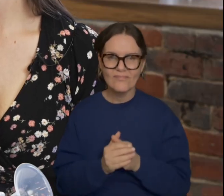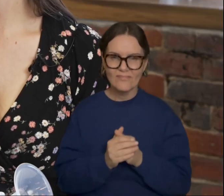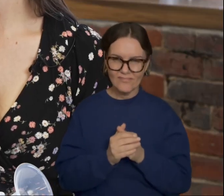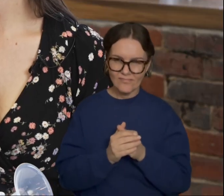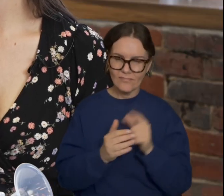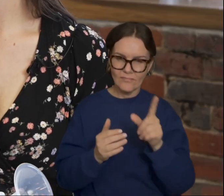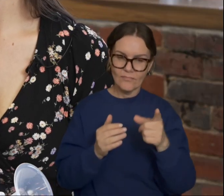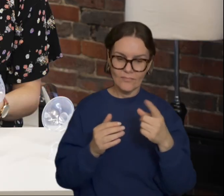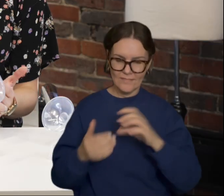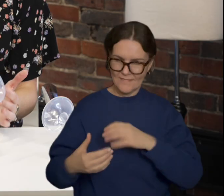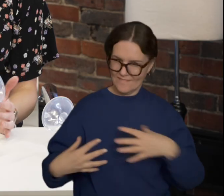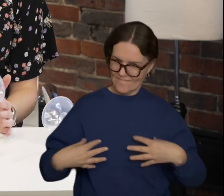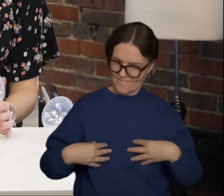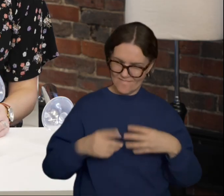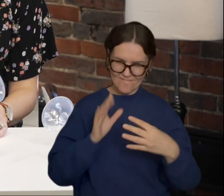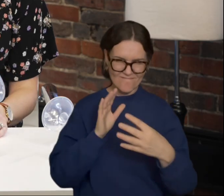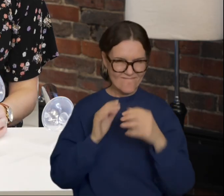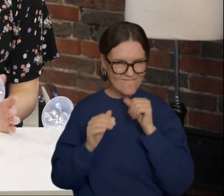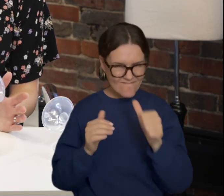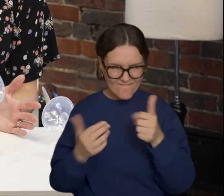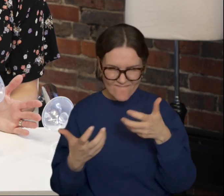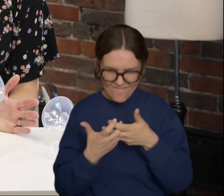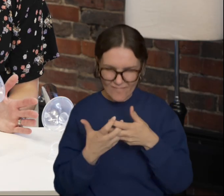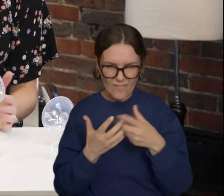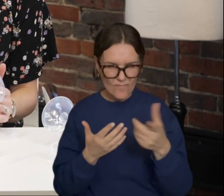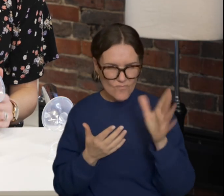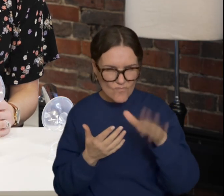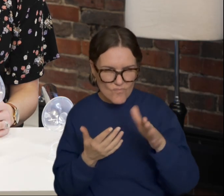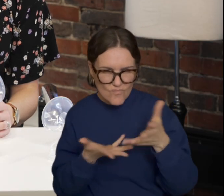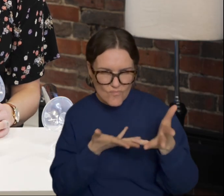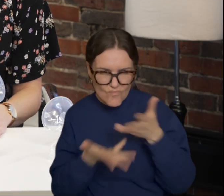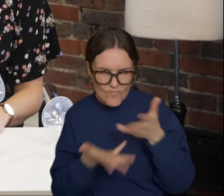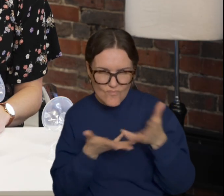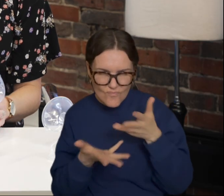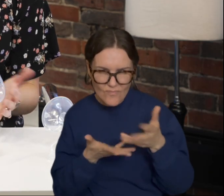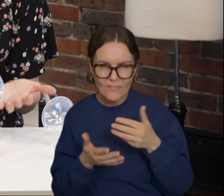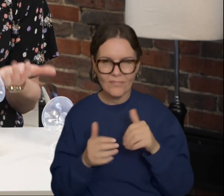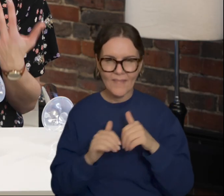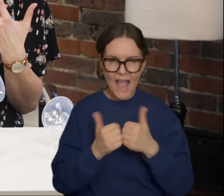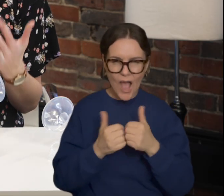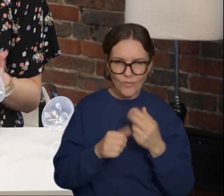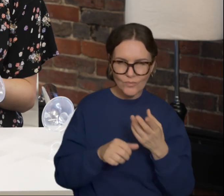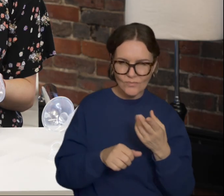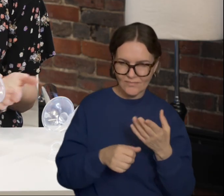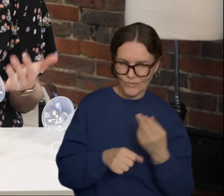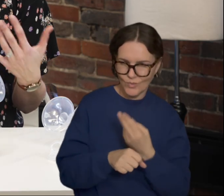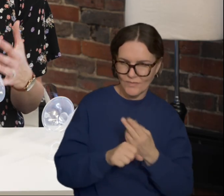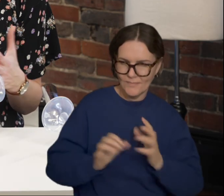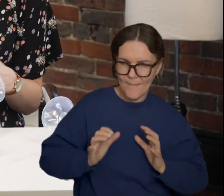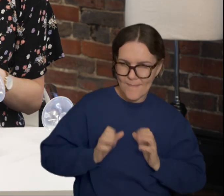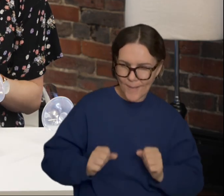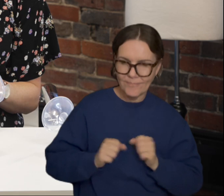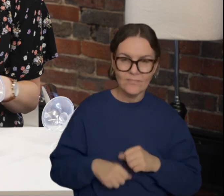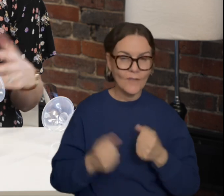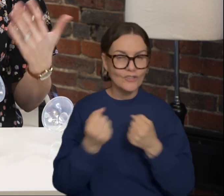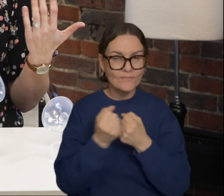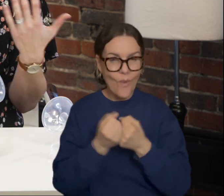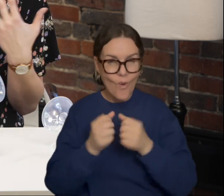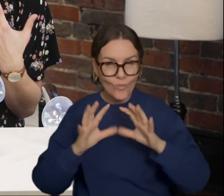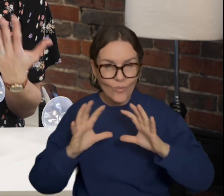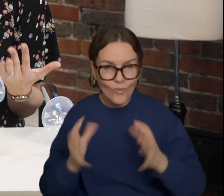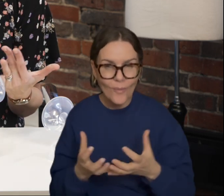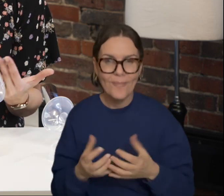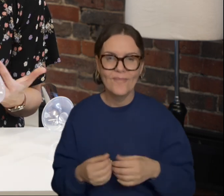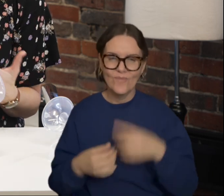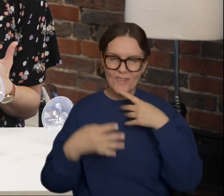at acceleron.com. We have private consults that are virtual through Zoom, and we can talk one-on-one with you about how to use your pump. We can